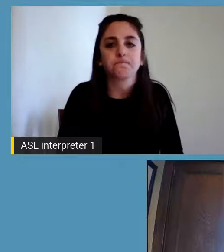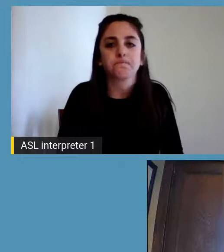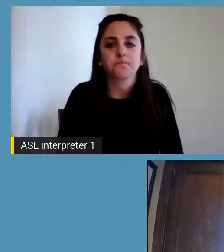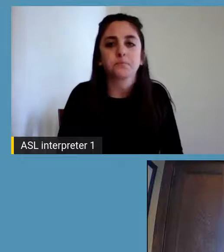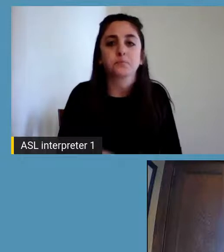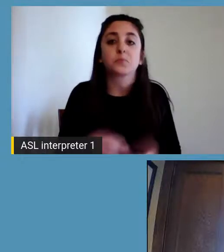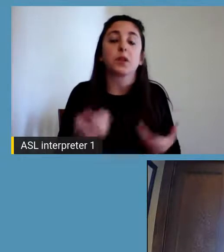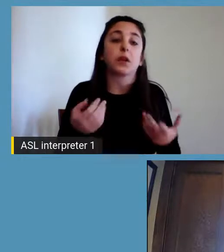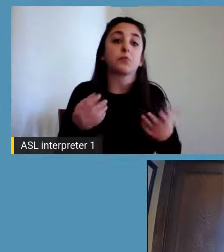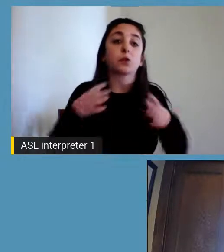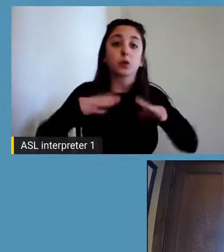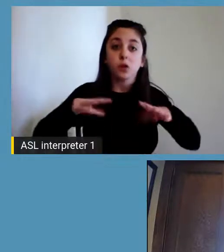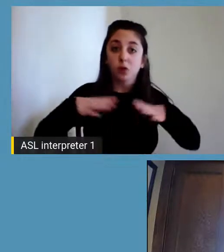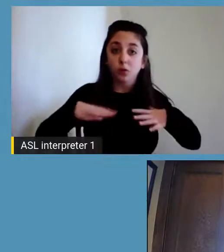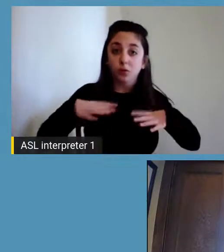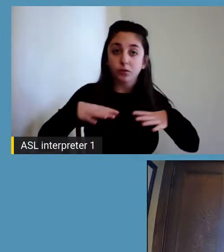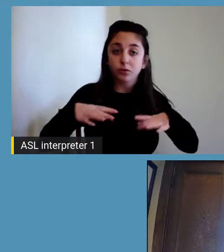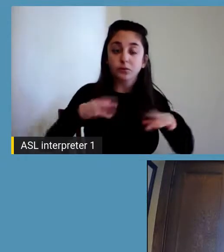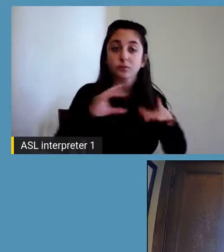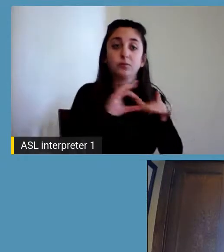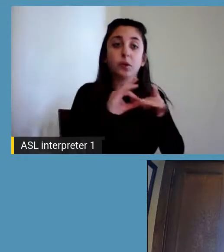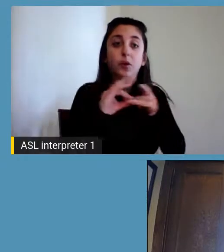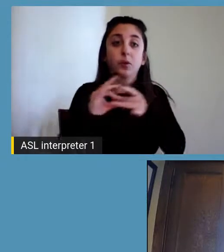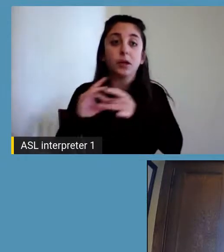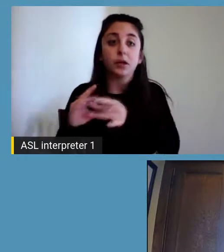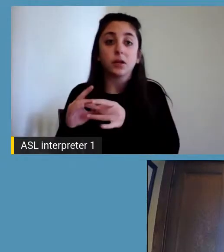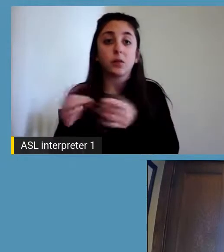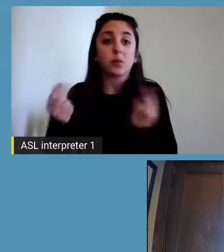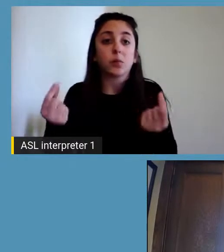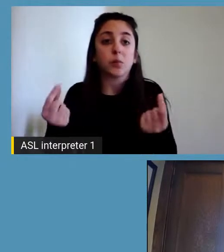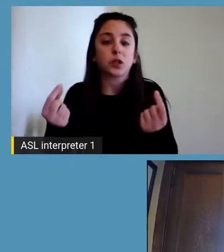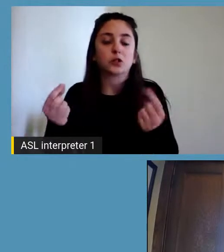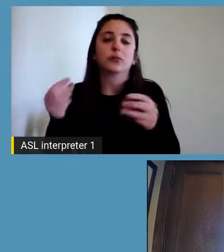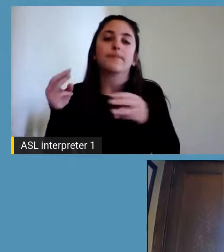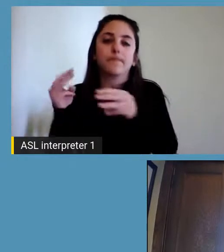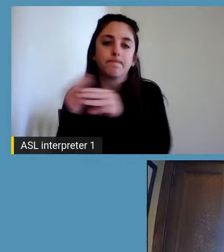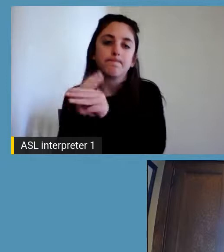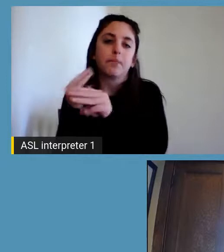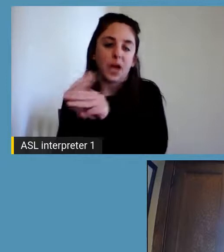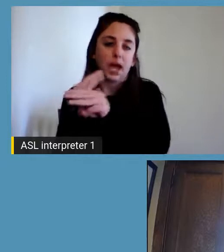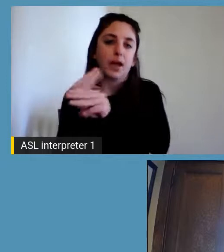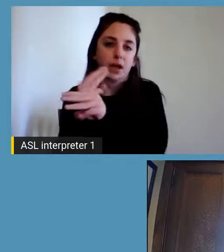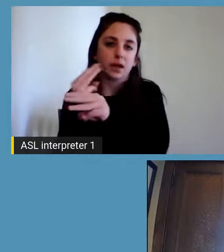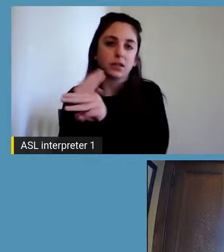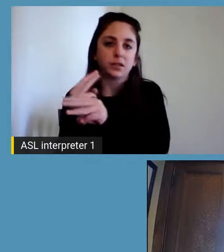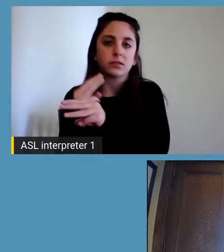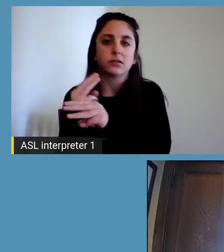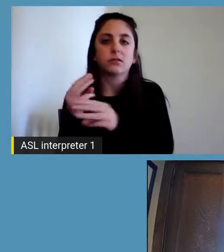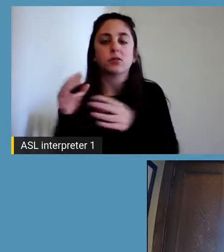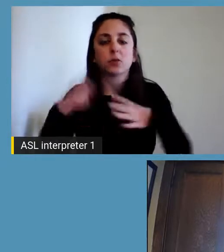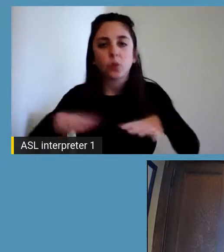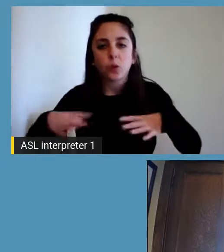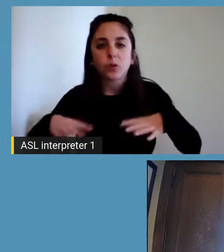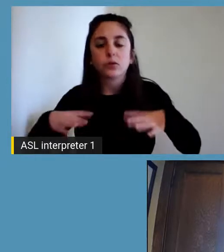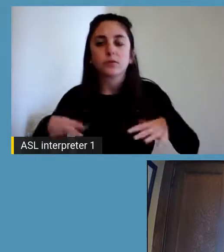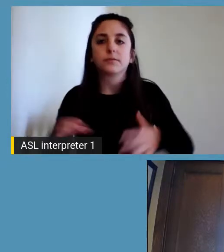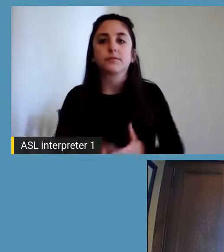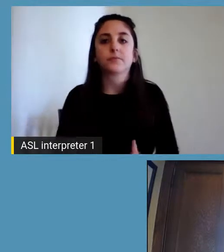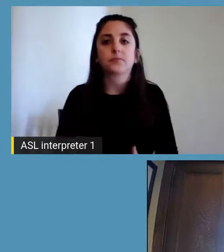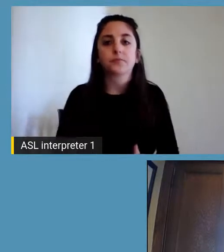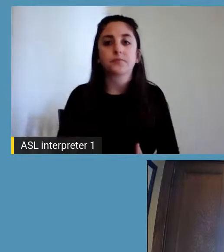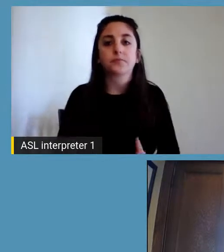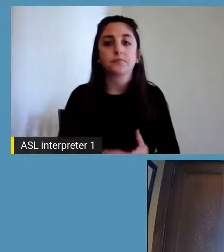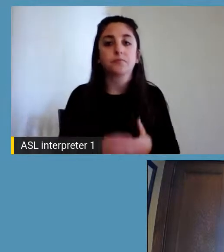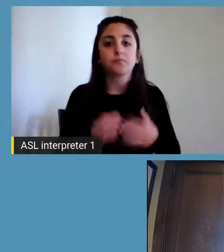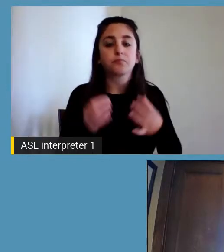because what we are really doing here is getting the math of the clothing, the important thing to do is do